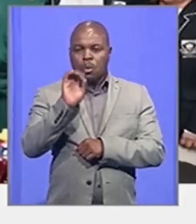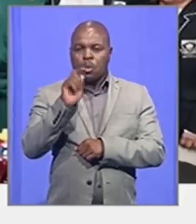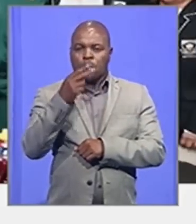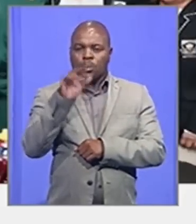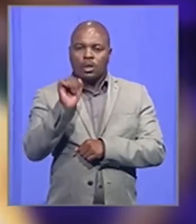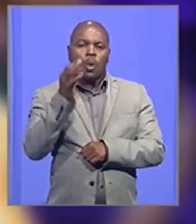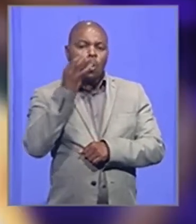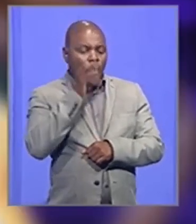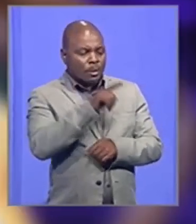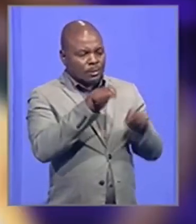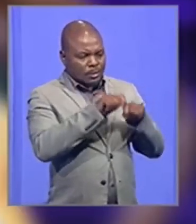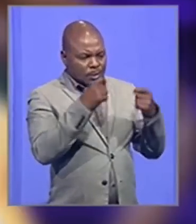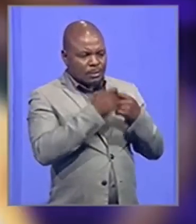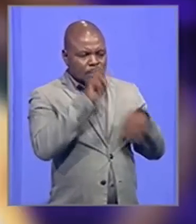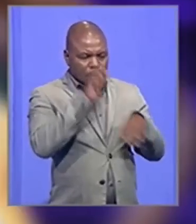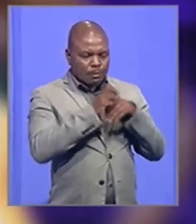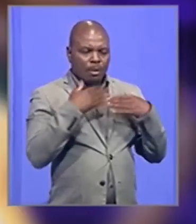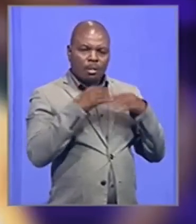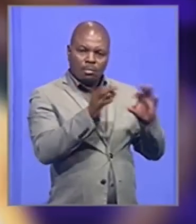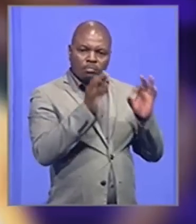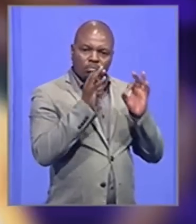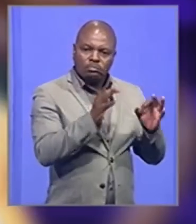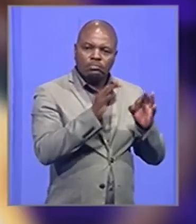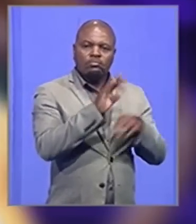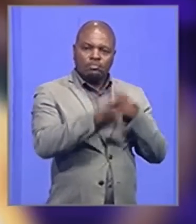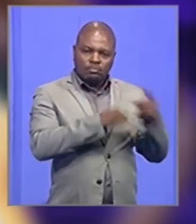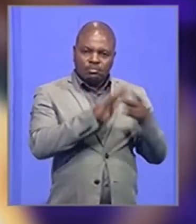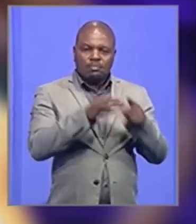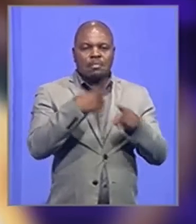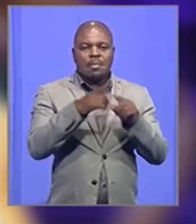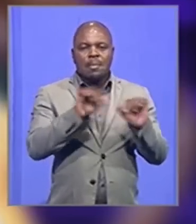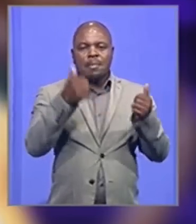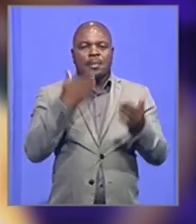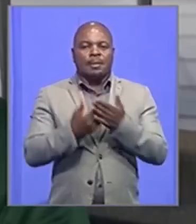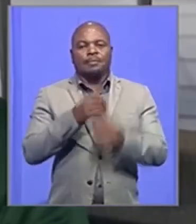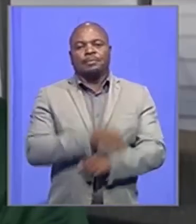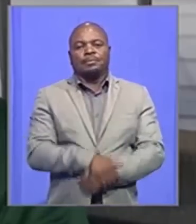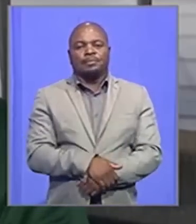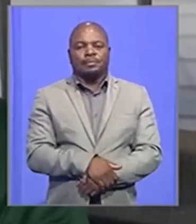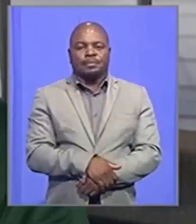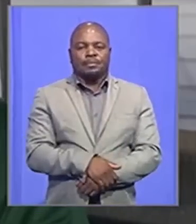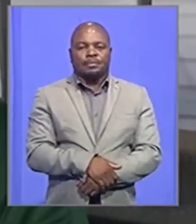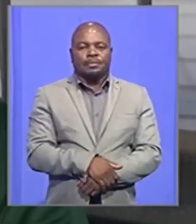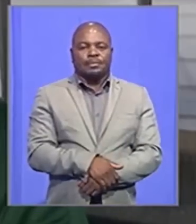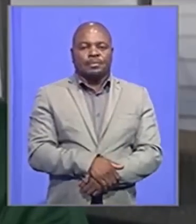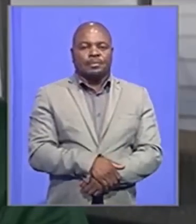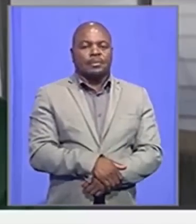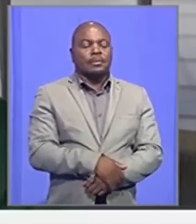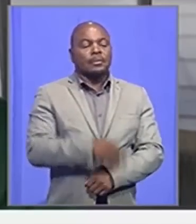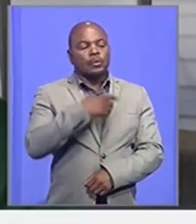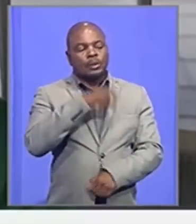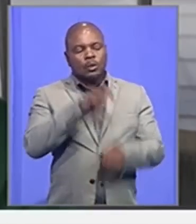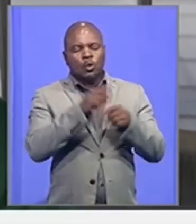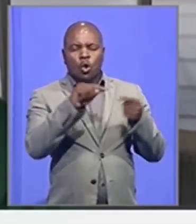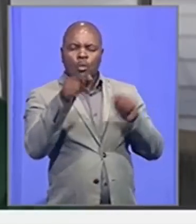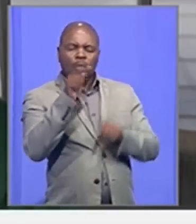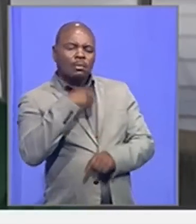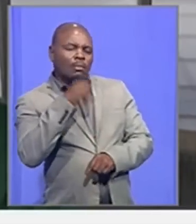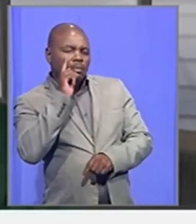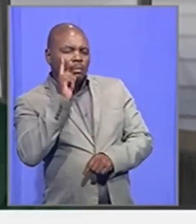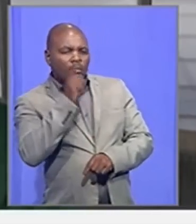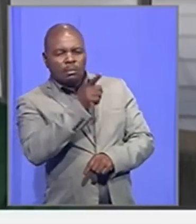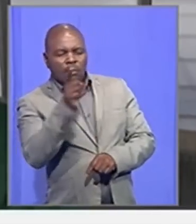tshwanela ke go nna le tsogo e siameng go ka dira bontle kwa tournamenteng. Have to see our position as well, where we need to